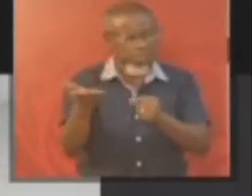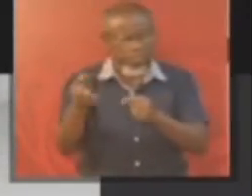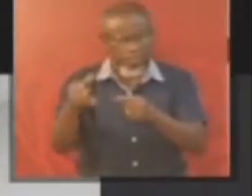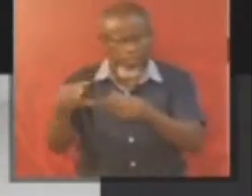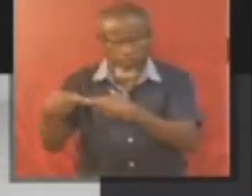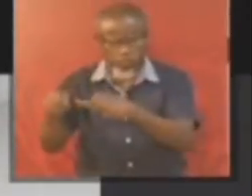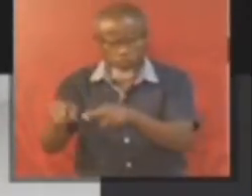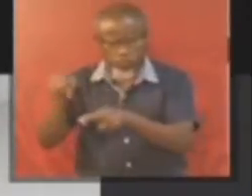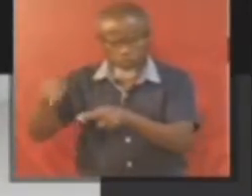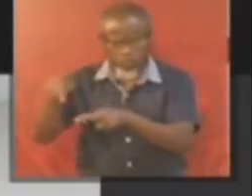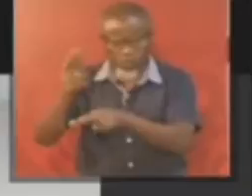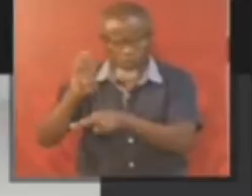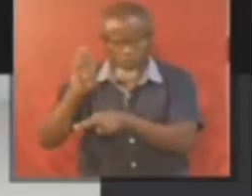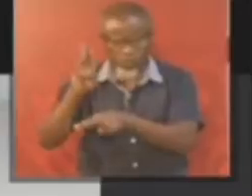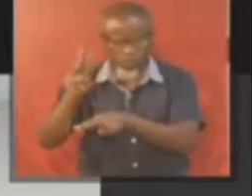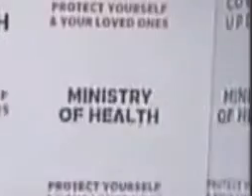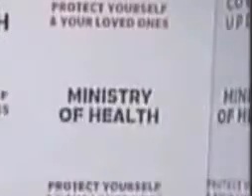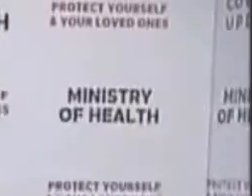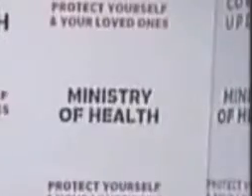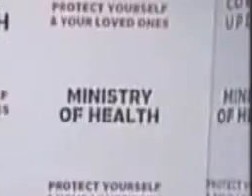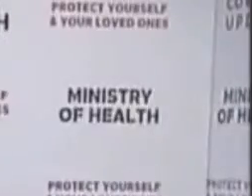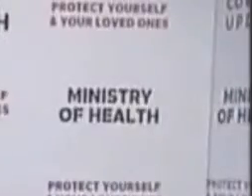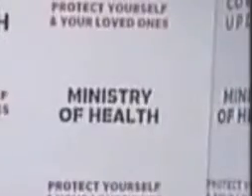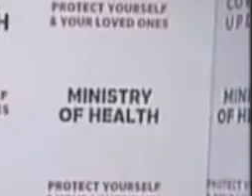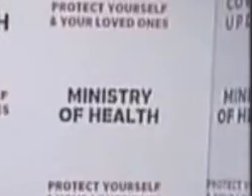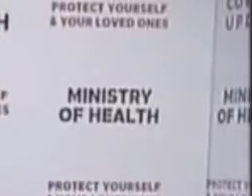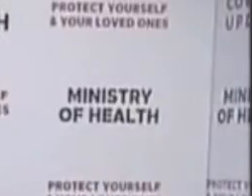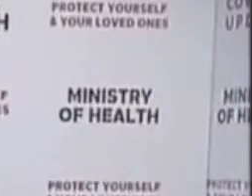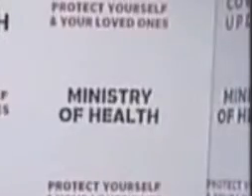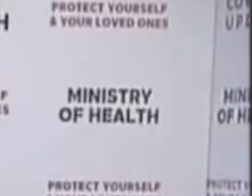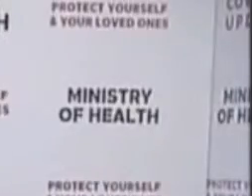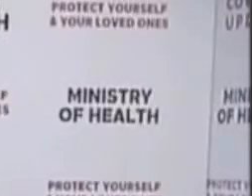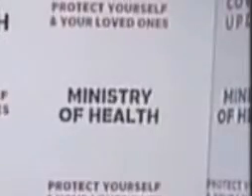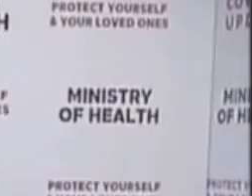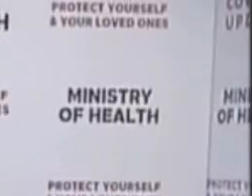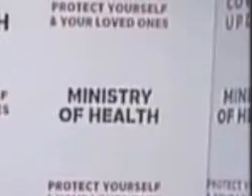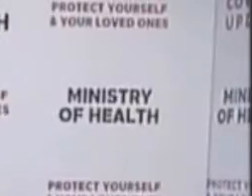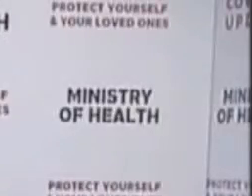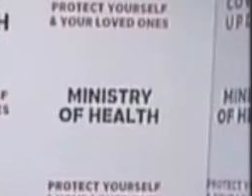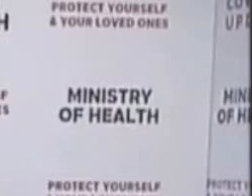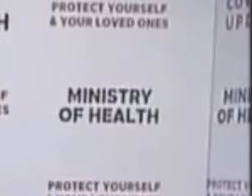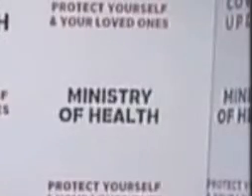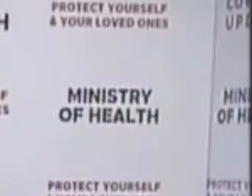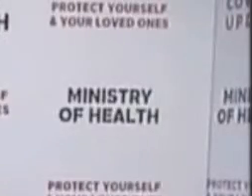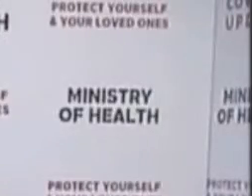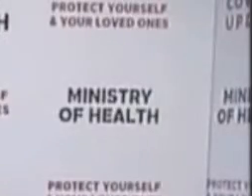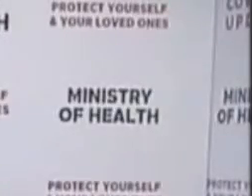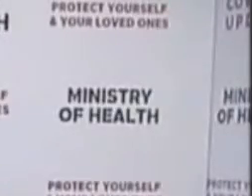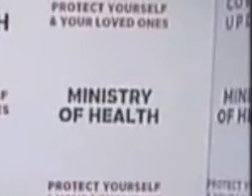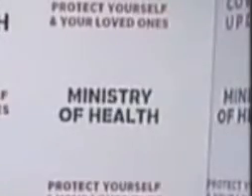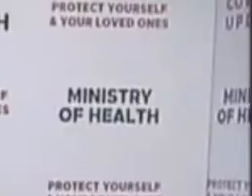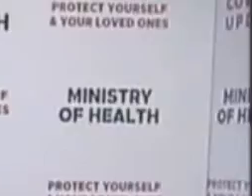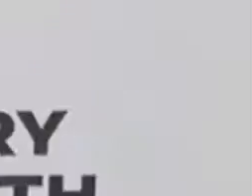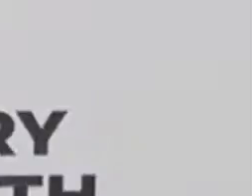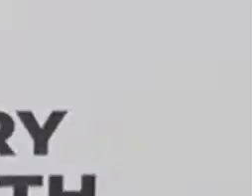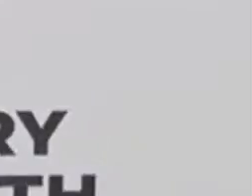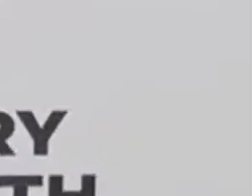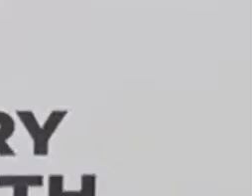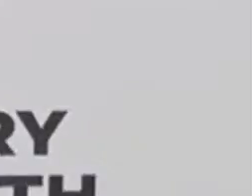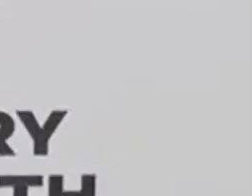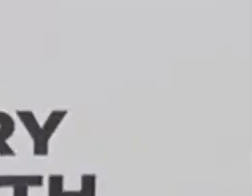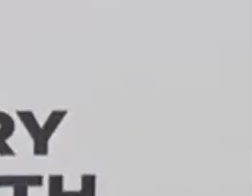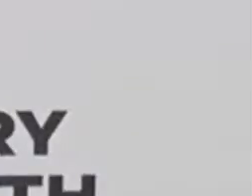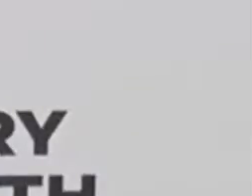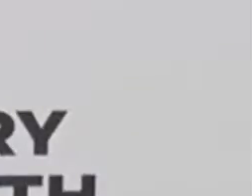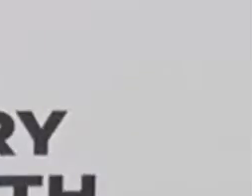outbreak of tuberculosis locally? Okay, so in terms of your first question, I would have said, I believe on Monday, that we're